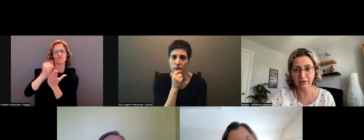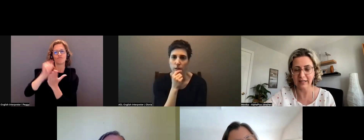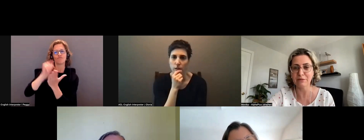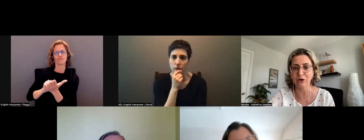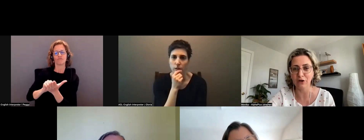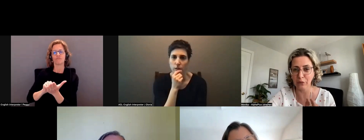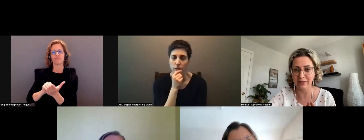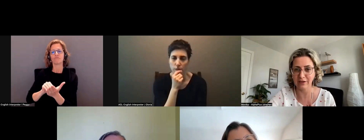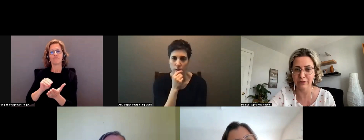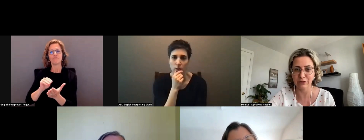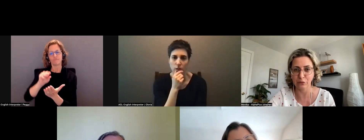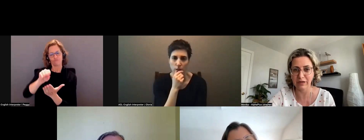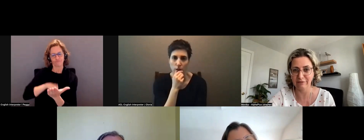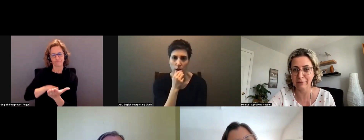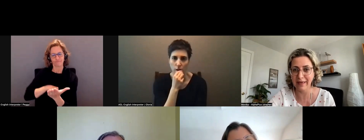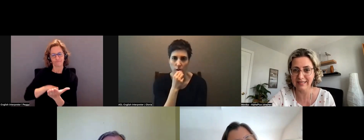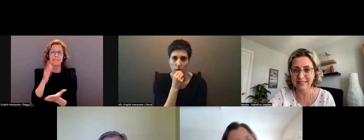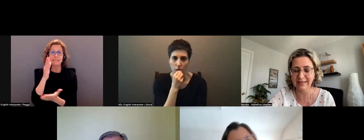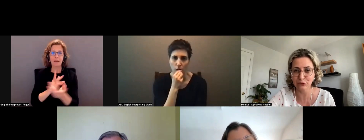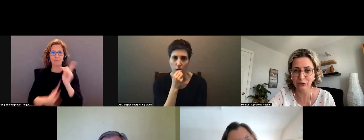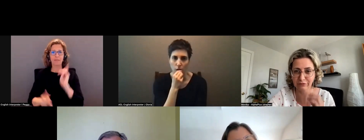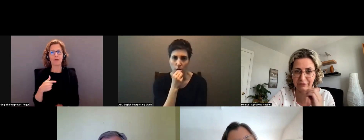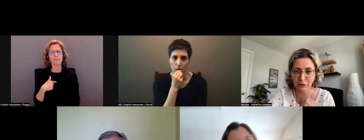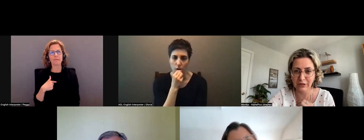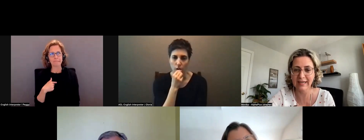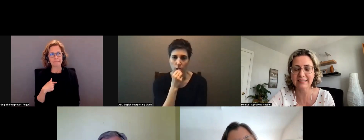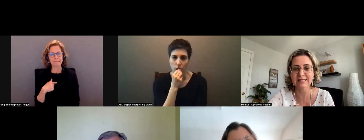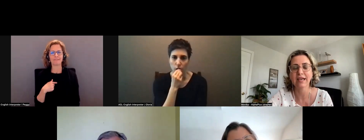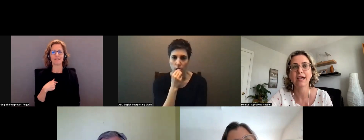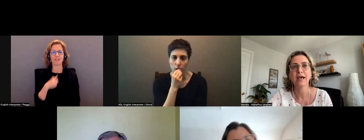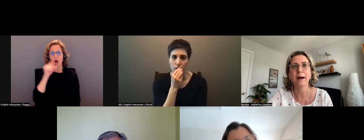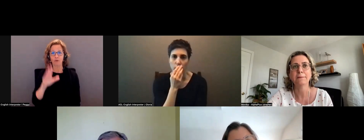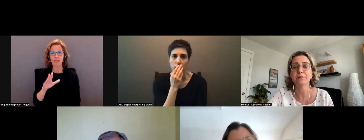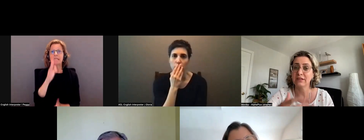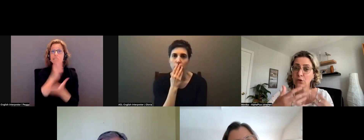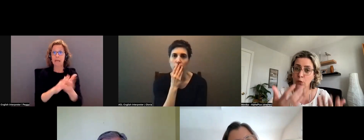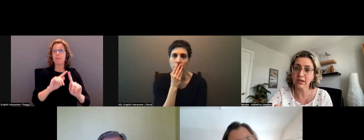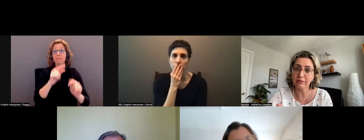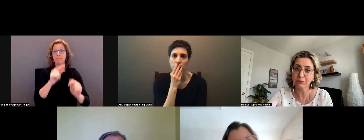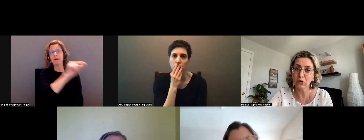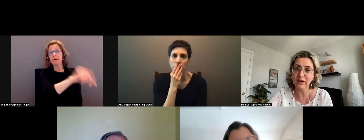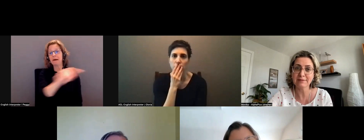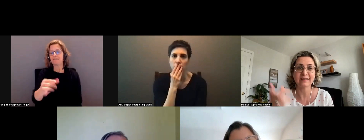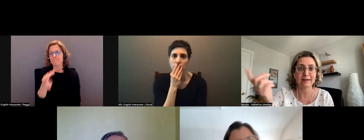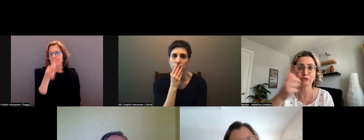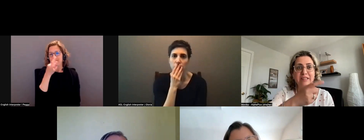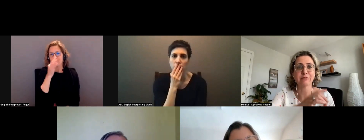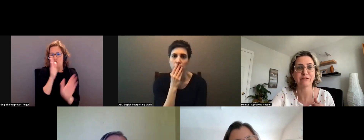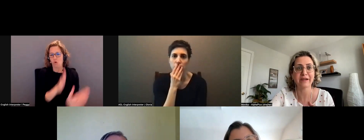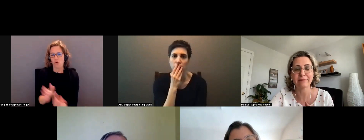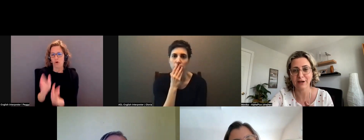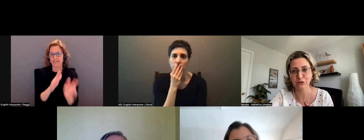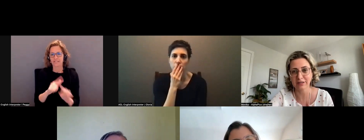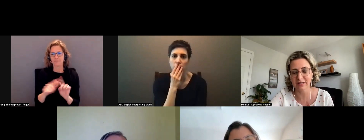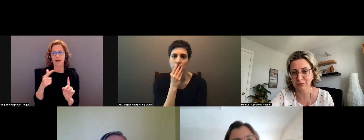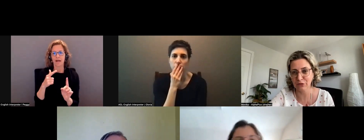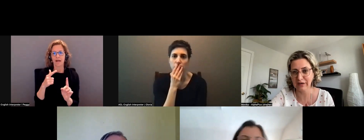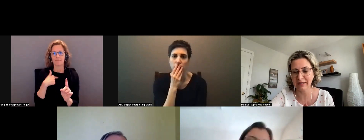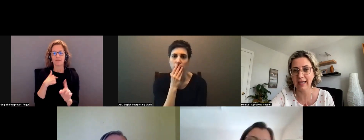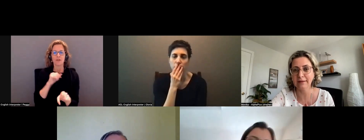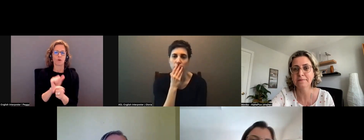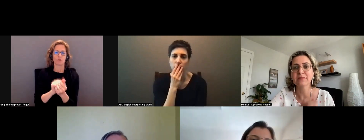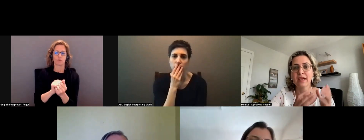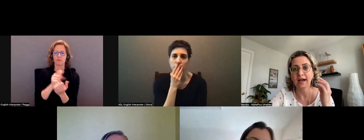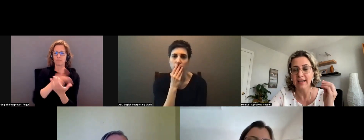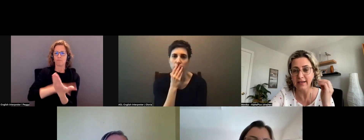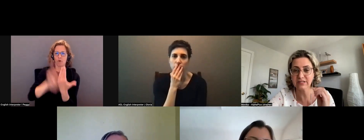and don't get me wrong, I think we have amazing teams who are very organized. But working with programs, and I'm really referring back to Anita's program